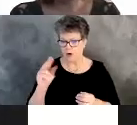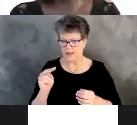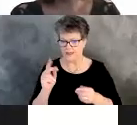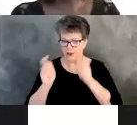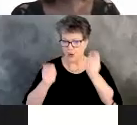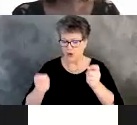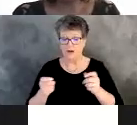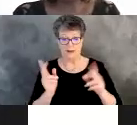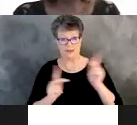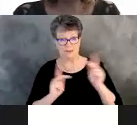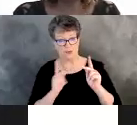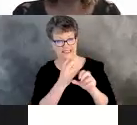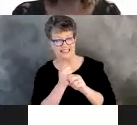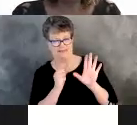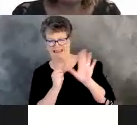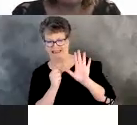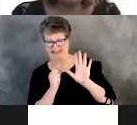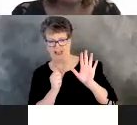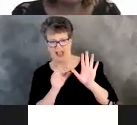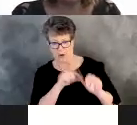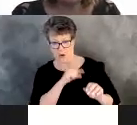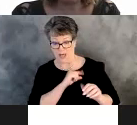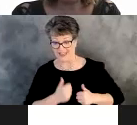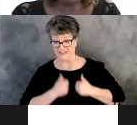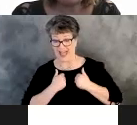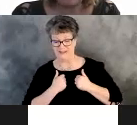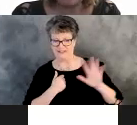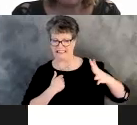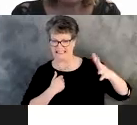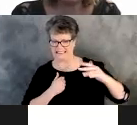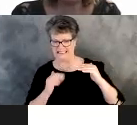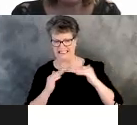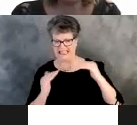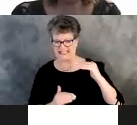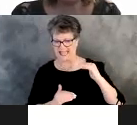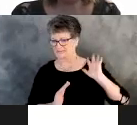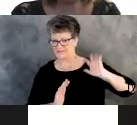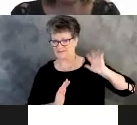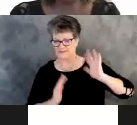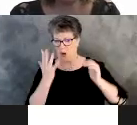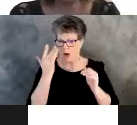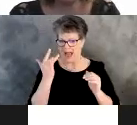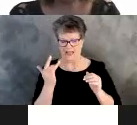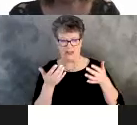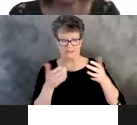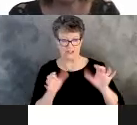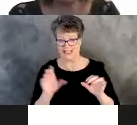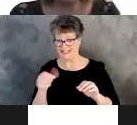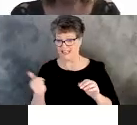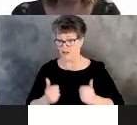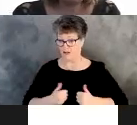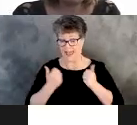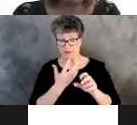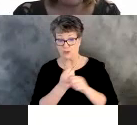like organs because they'll say that, well, their quality of life is less than, so why should we give them a chance at another life,